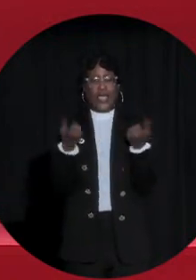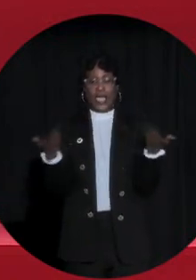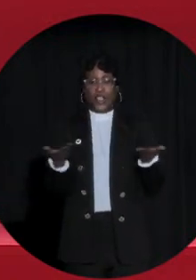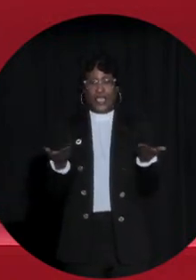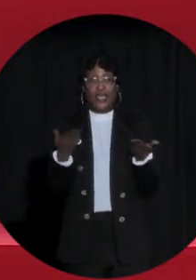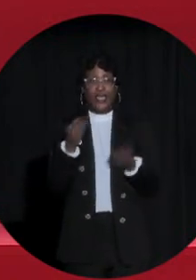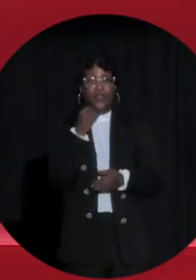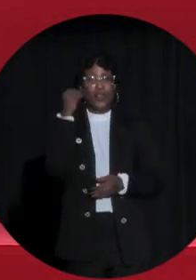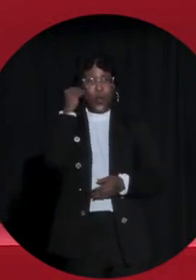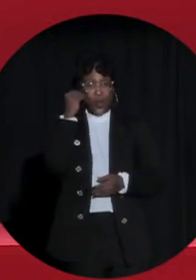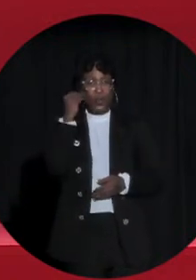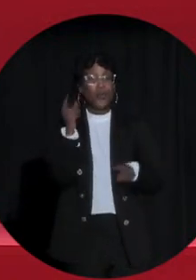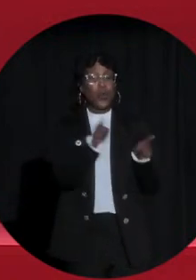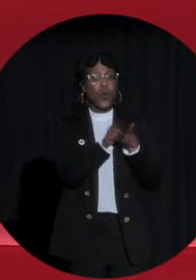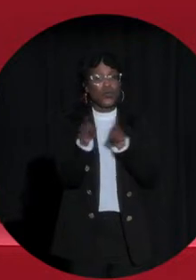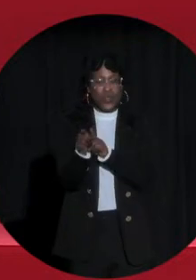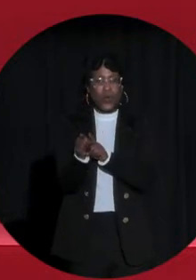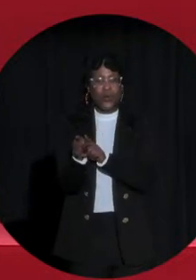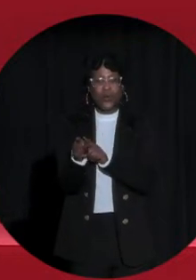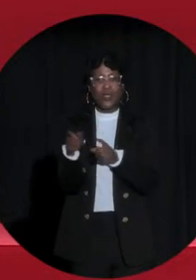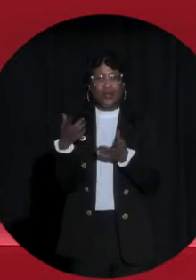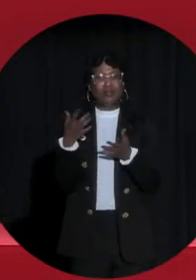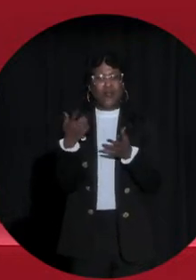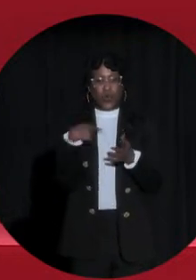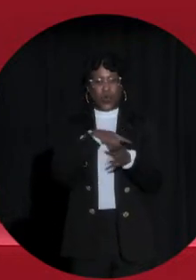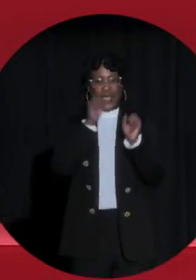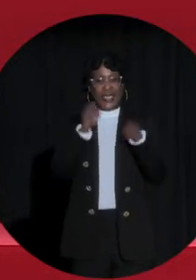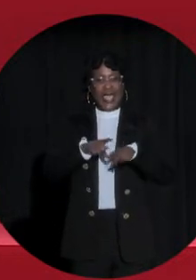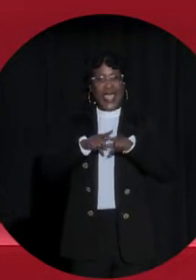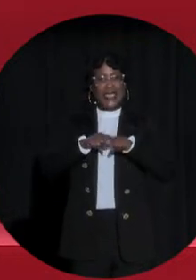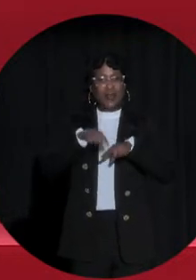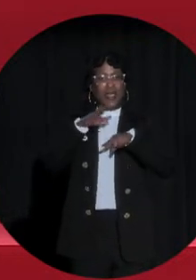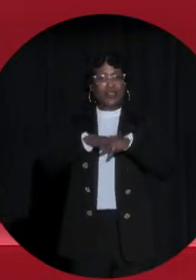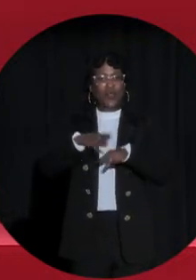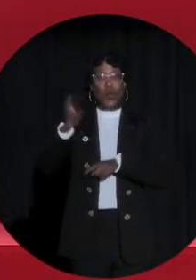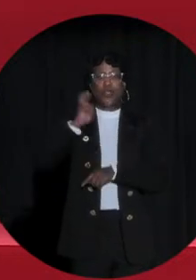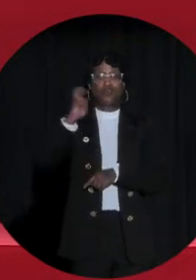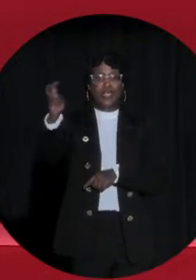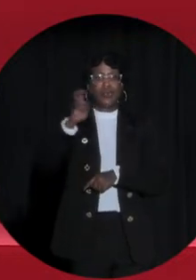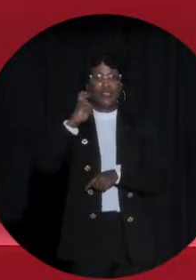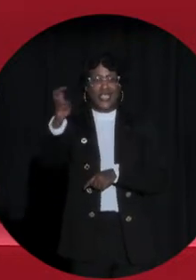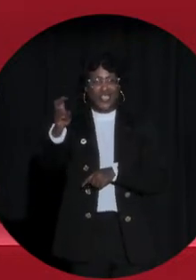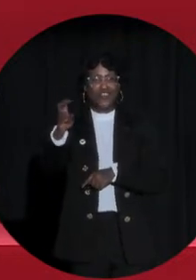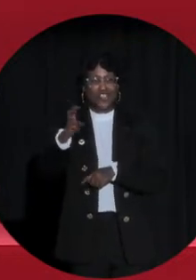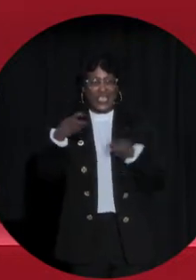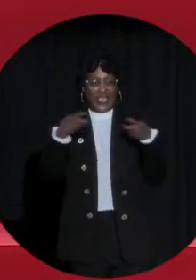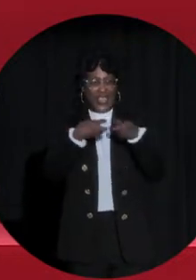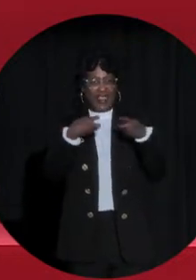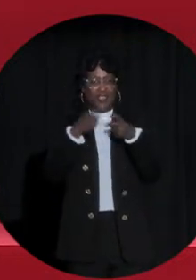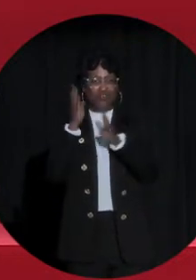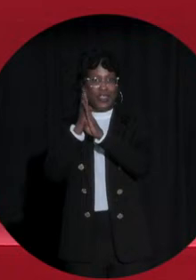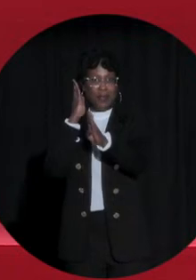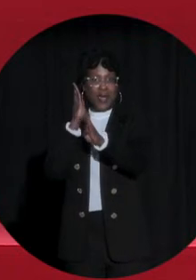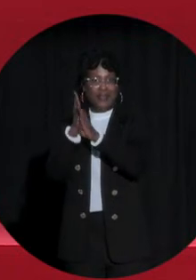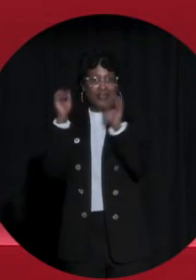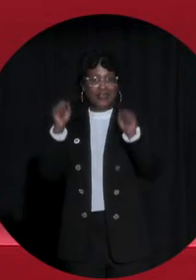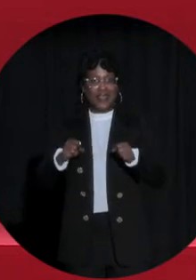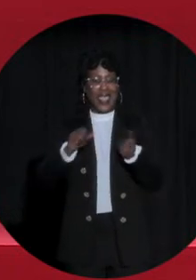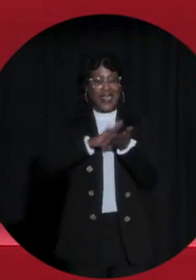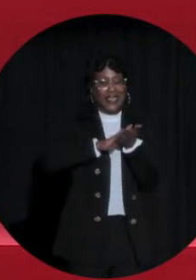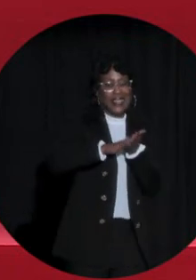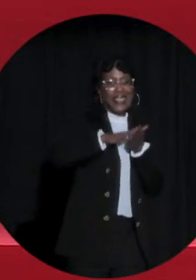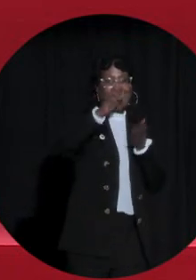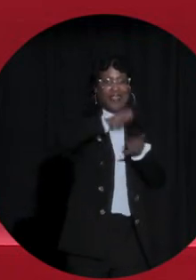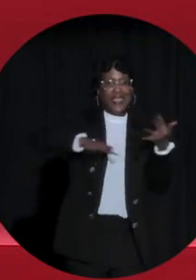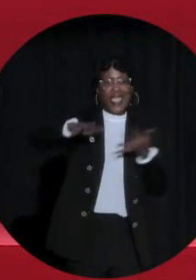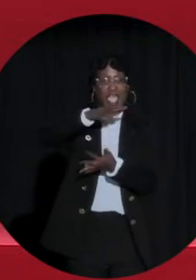of electric buses to clean up the air and arrive on time. I see a Prince George's County that is a destination people